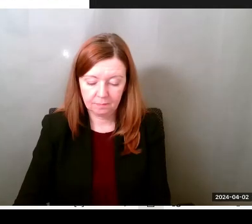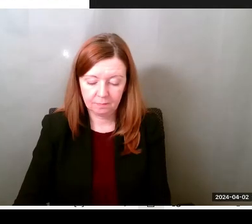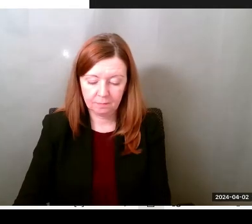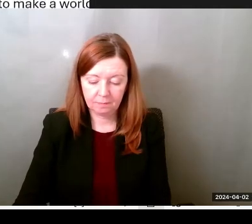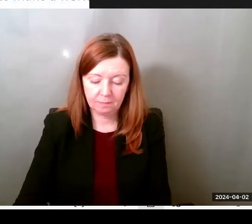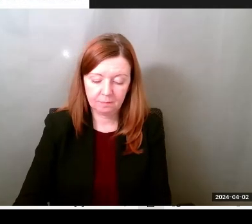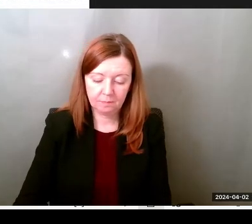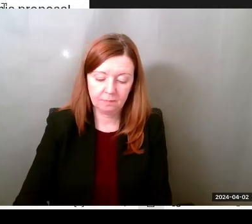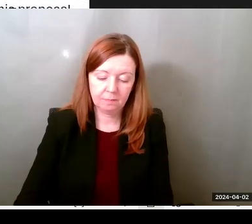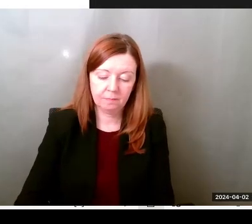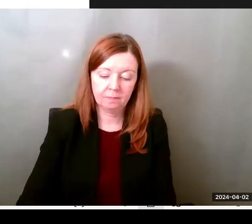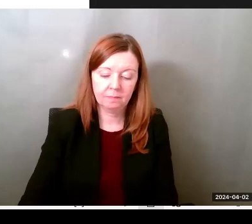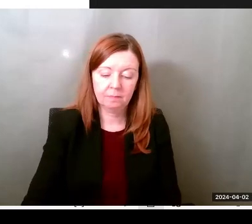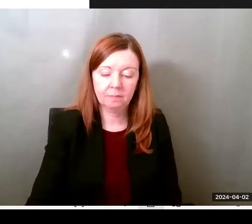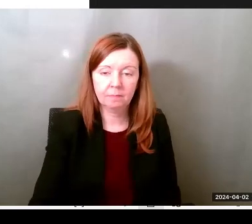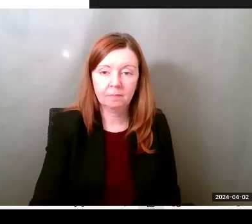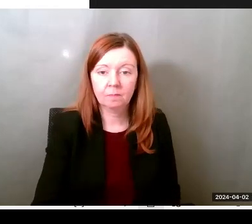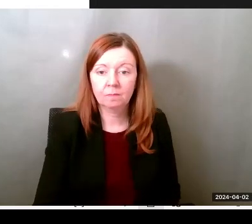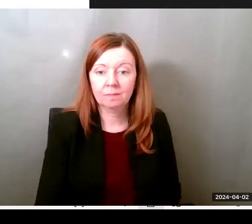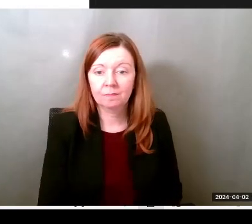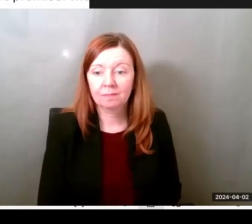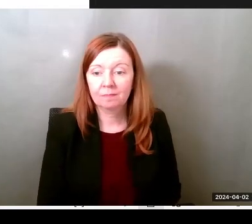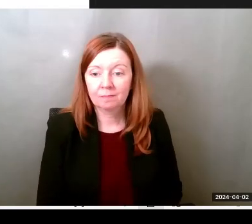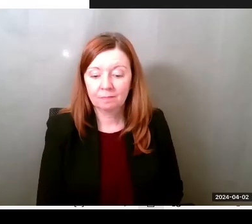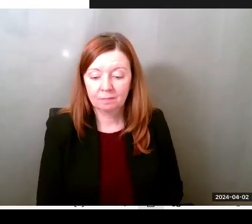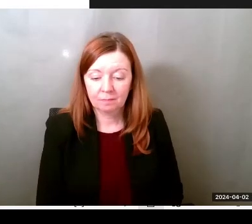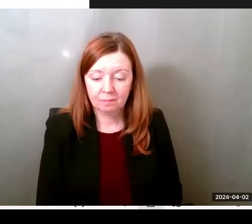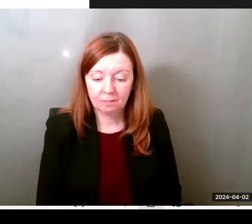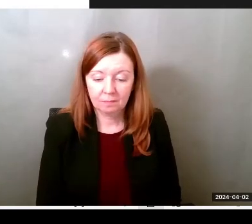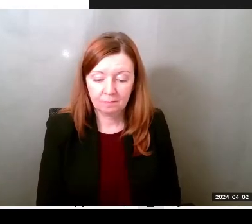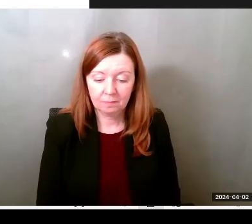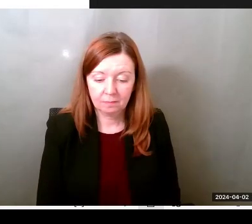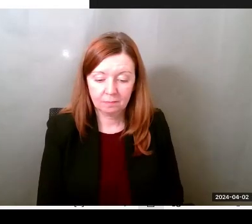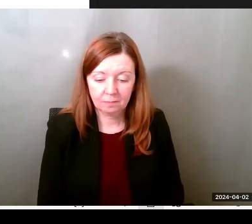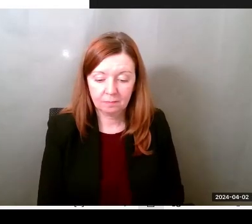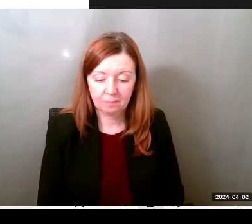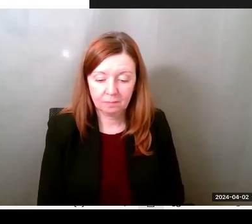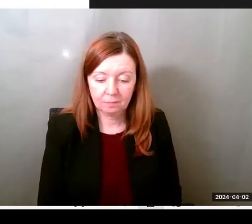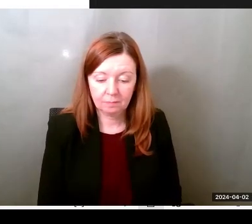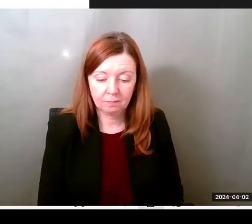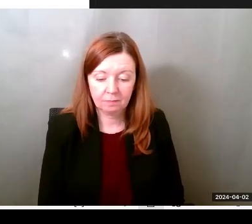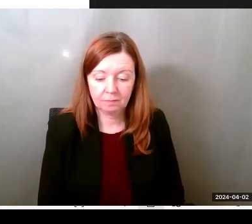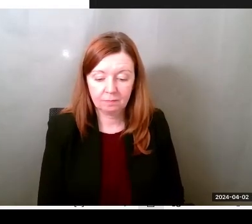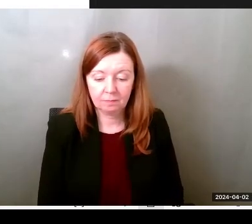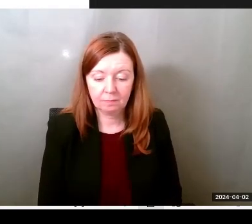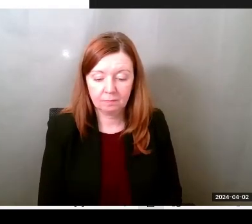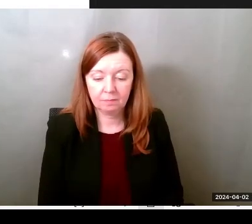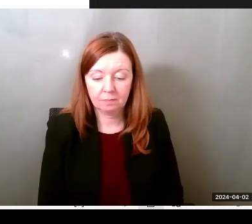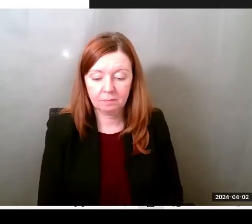Oh, you're sliding too fast. Wait a minute, I was I was just on number 12. Okay. All right.